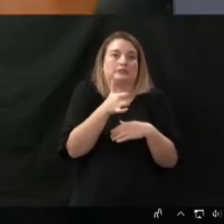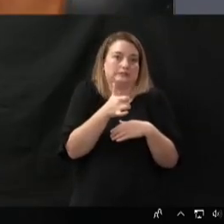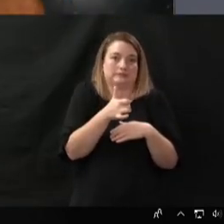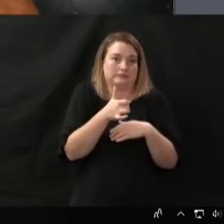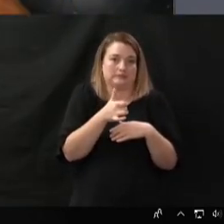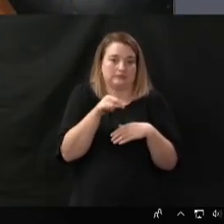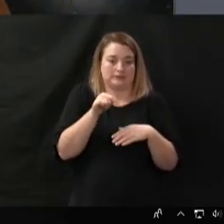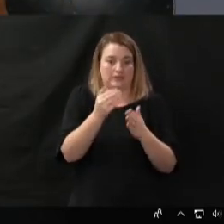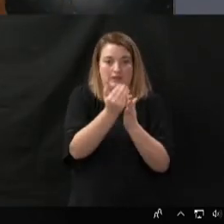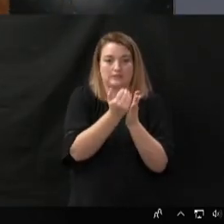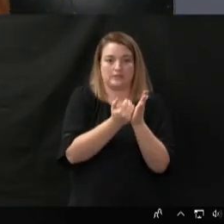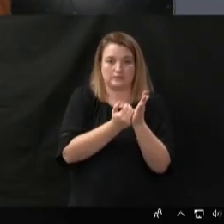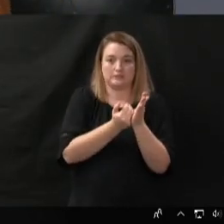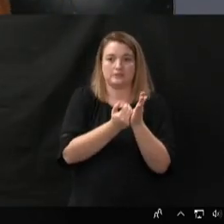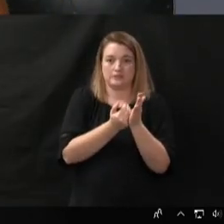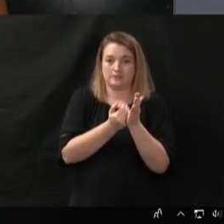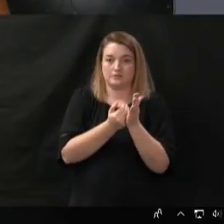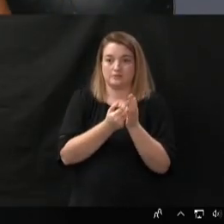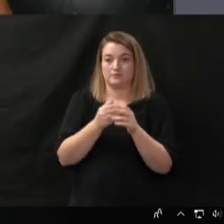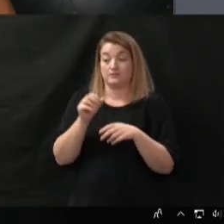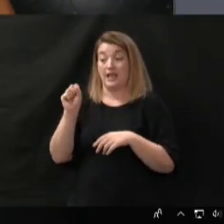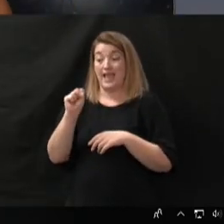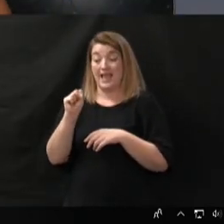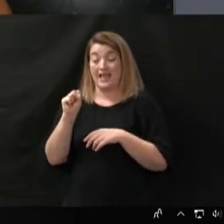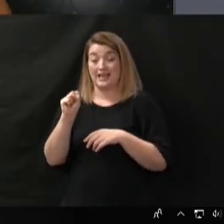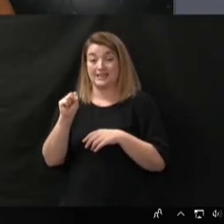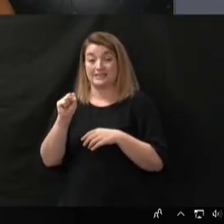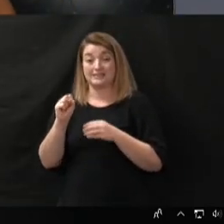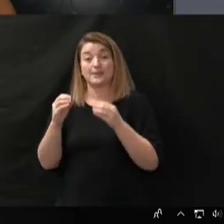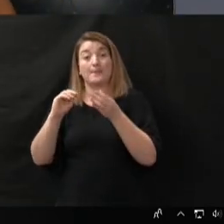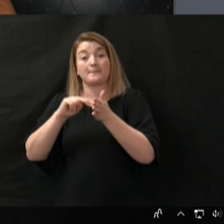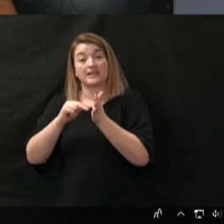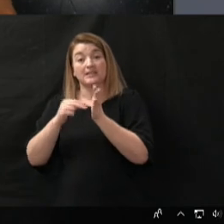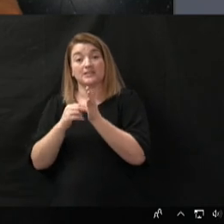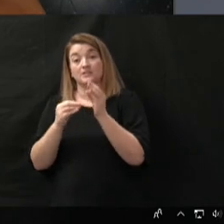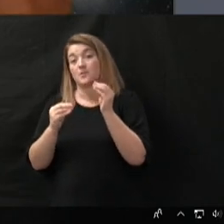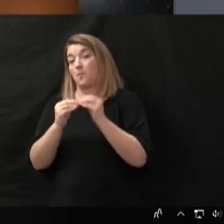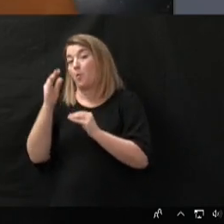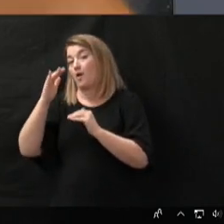means, this is S, and it means more than one.